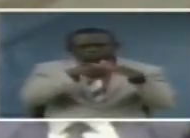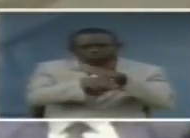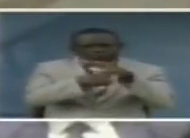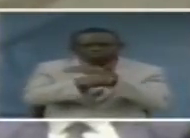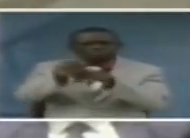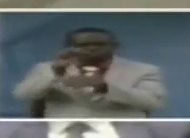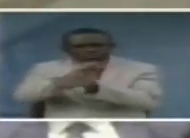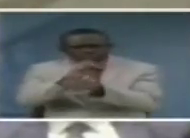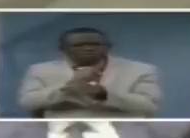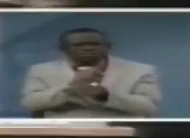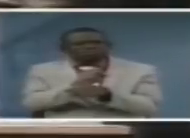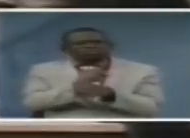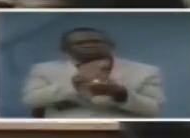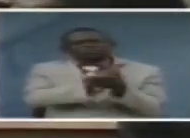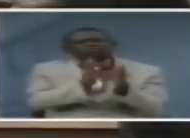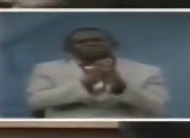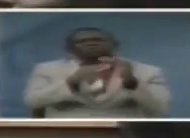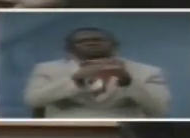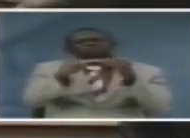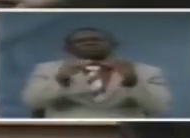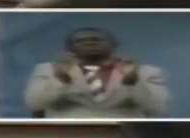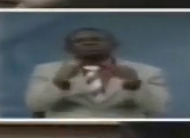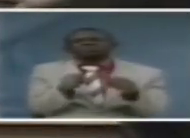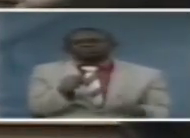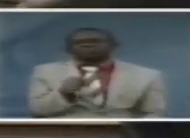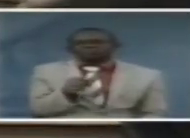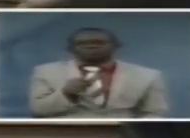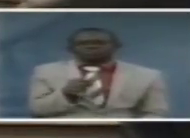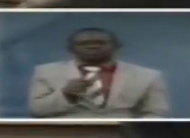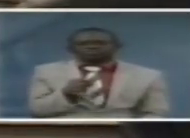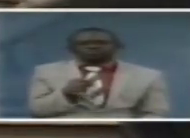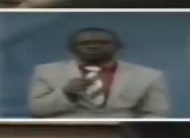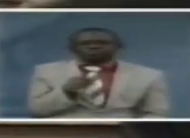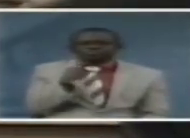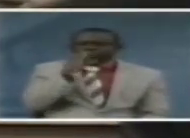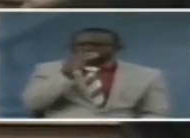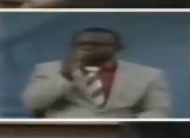jobs, and to minimize inequalities.